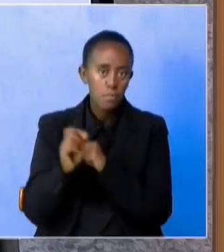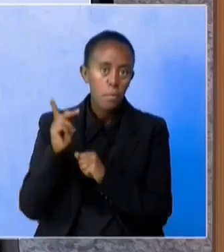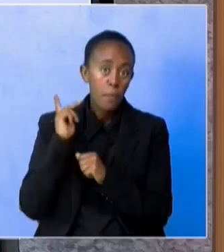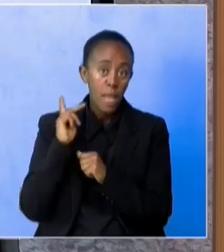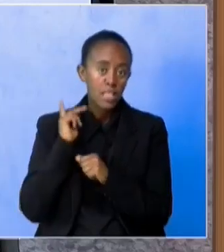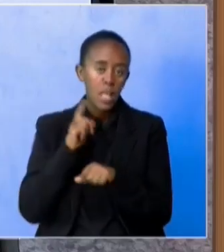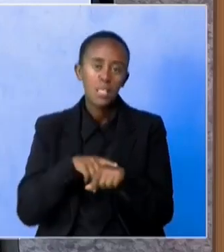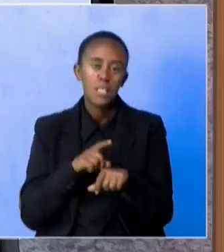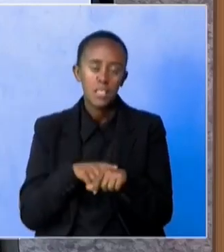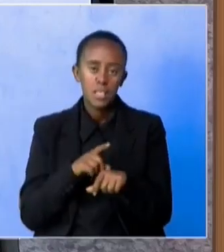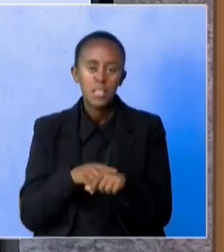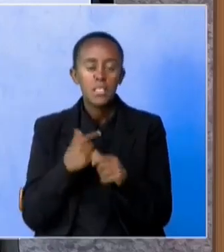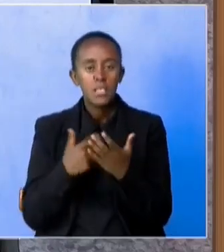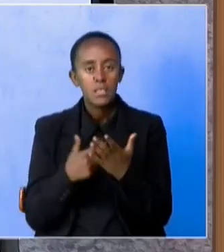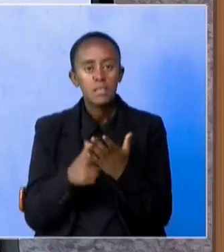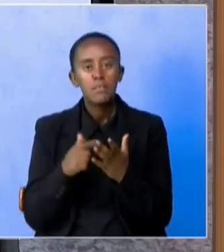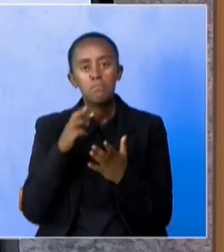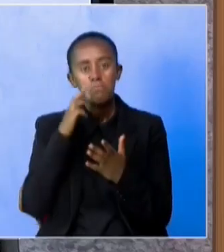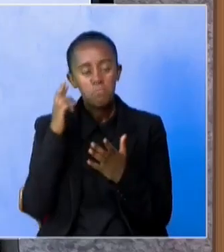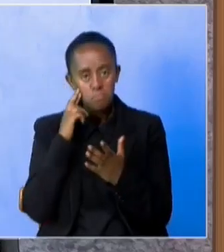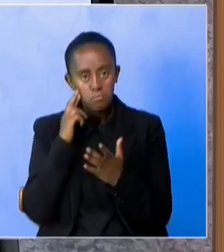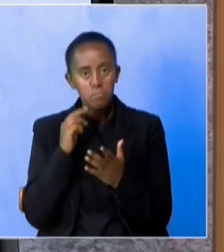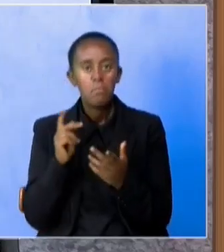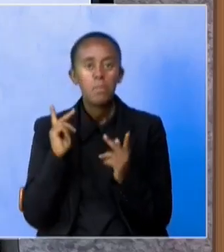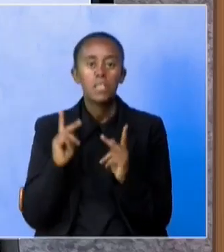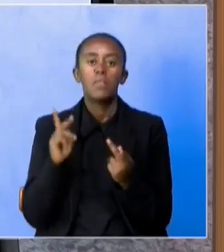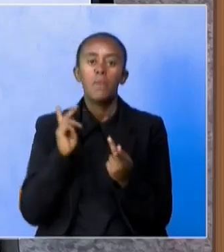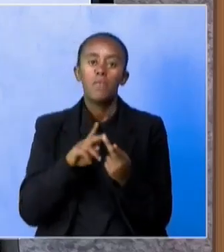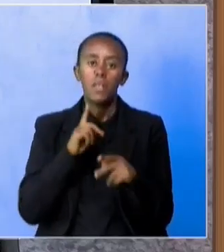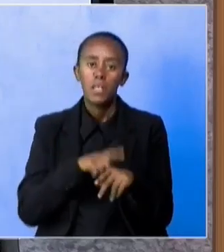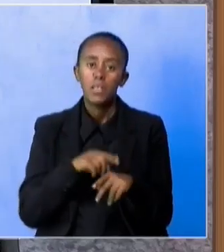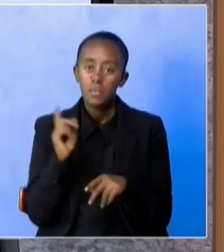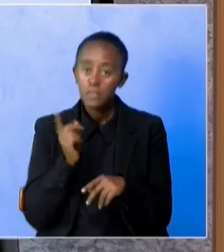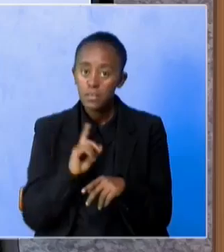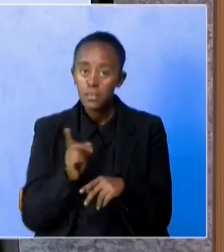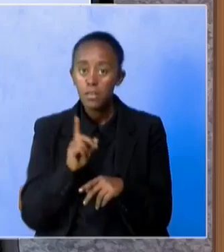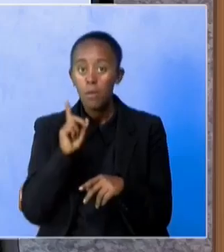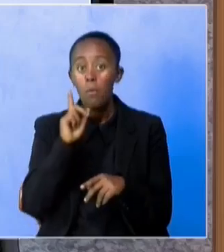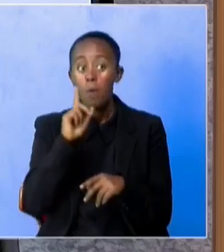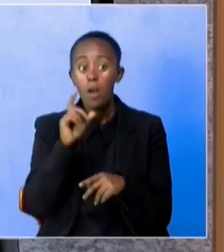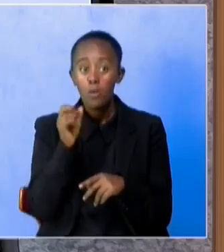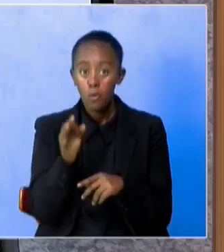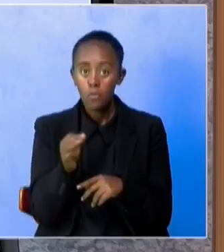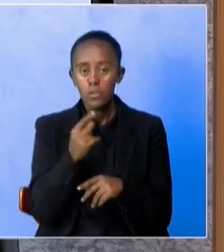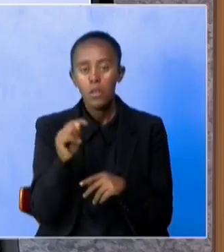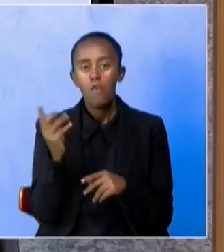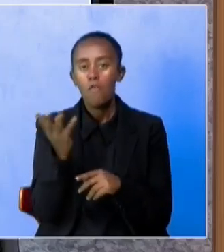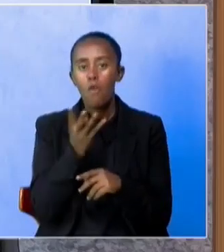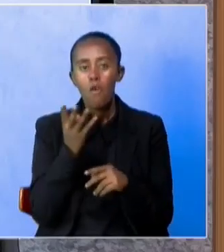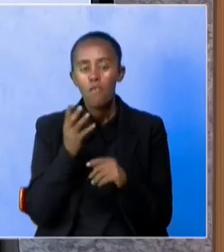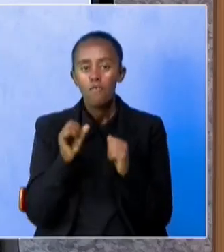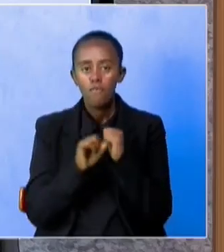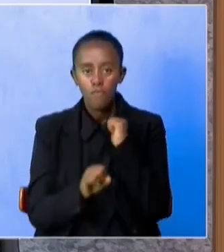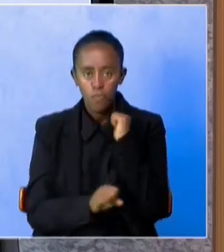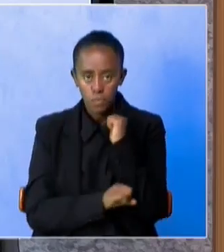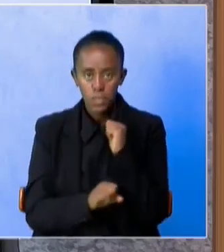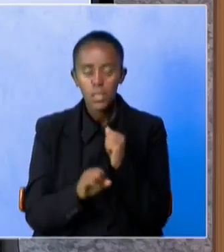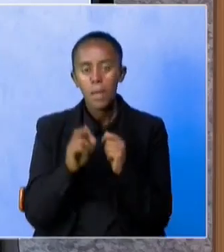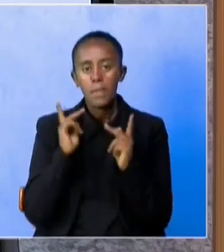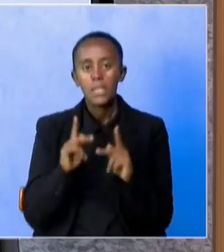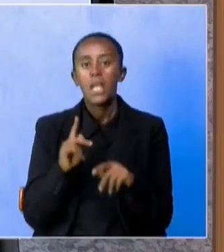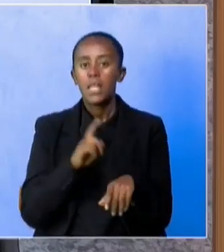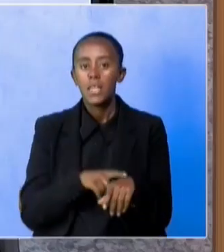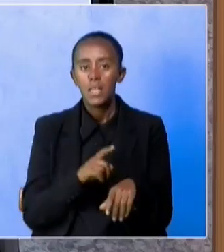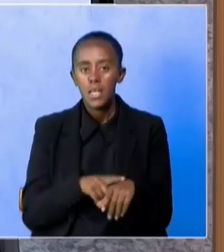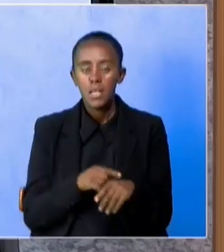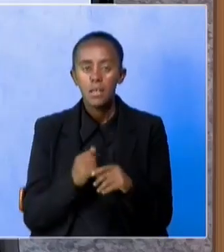present perfect tense is what? One of the four forms of the present tense. So what are the other forms?